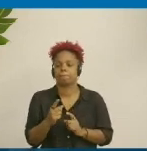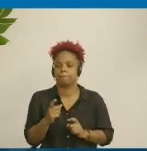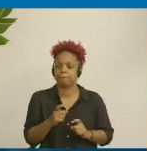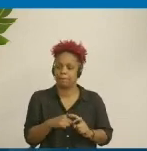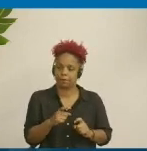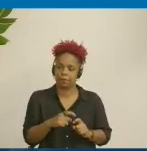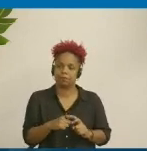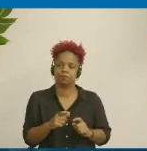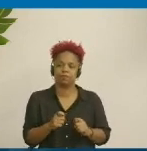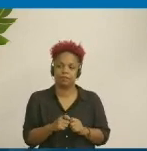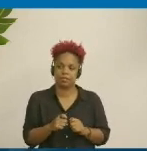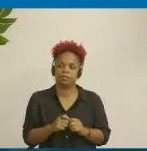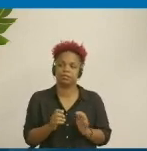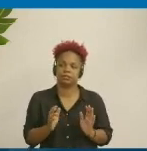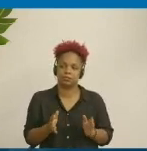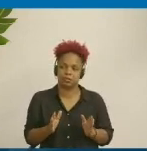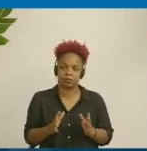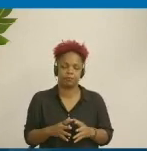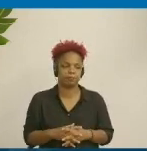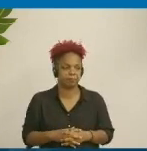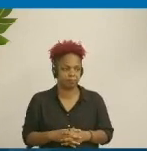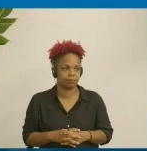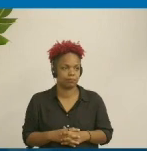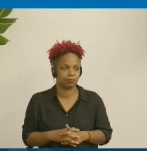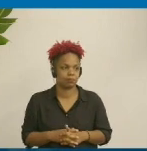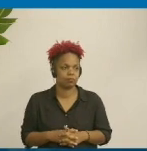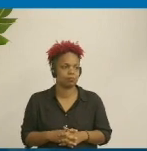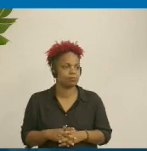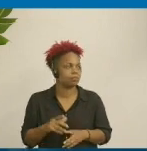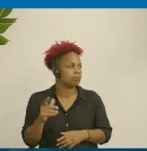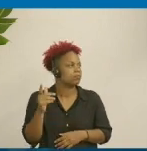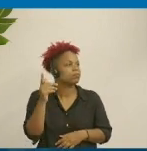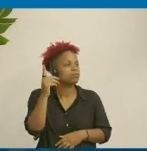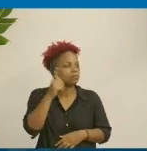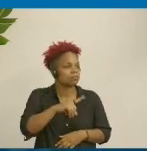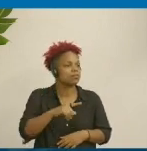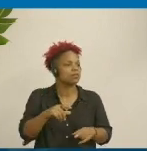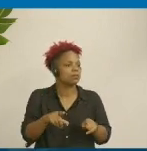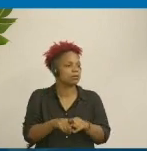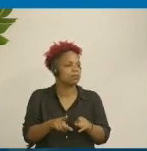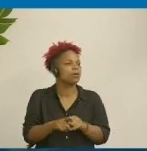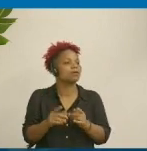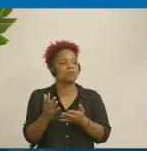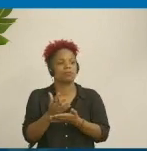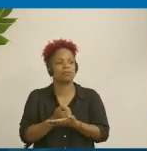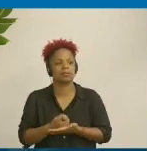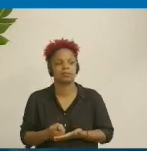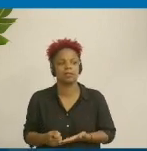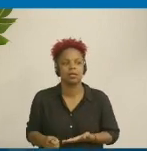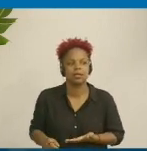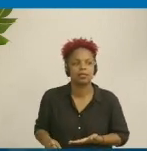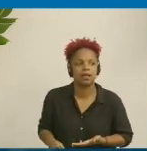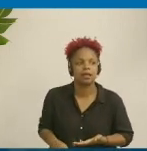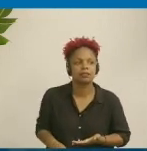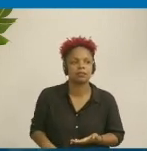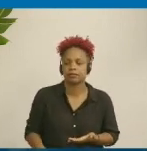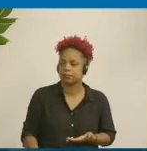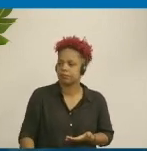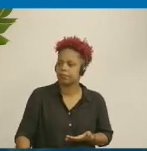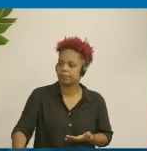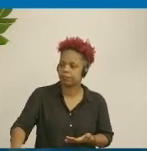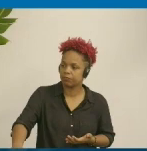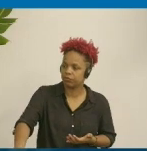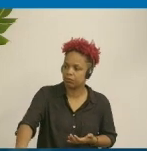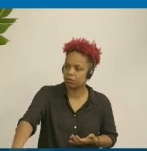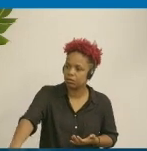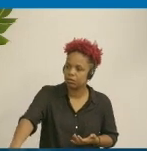we are also getting data from an invisible population. In Mexico, we don't even know how many they are, what are their illnesses, how they relate